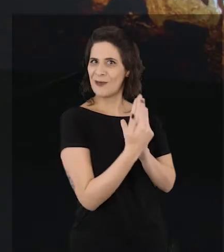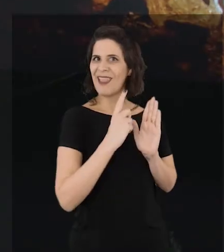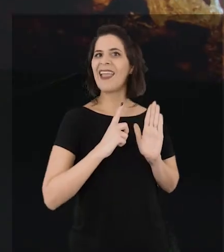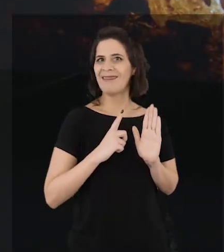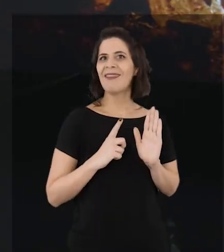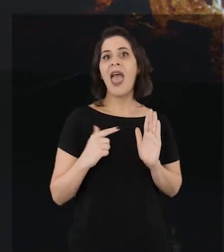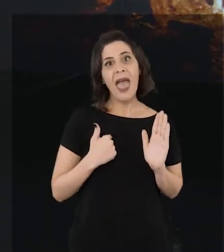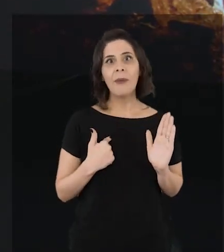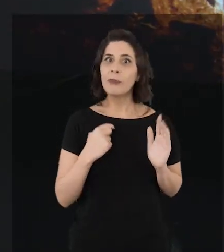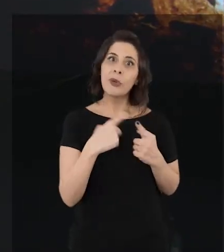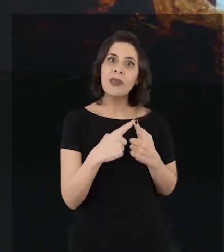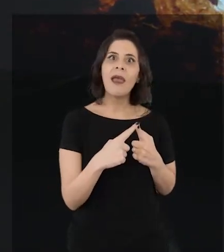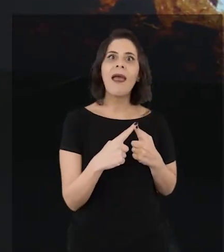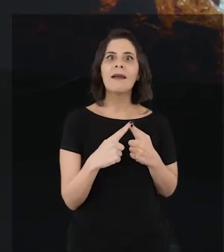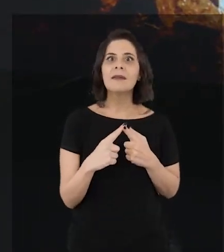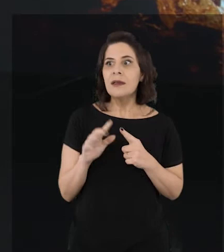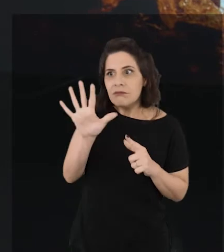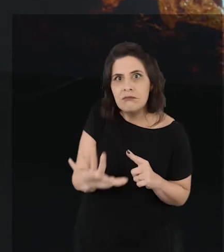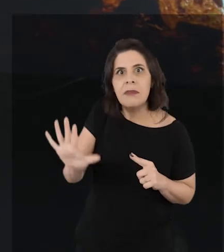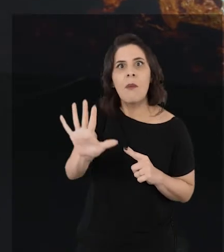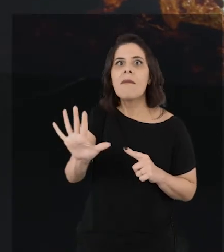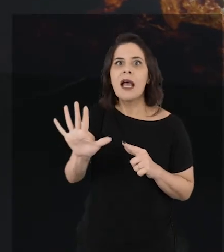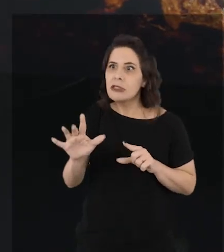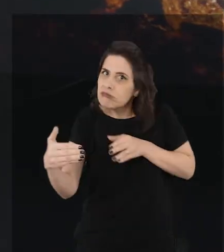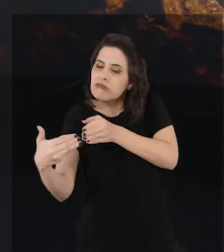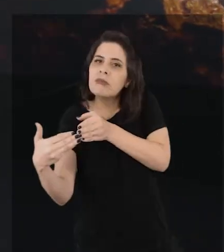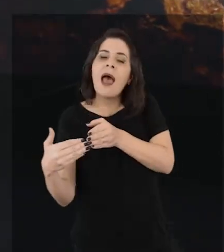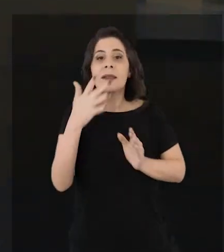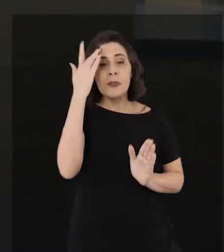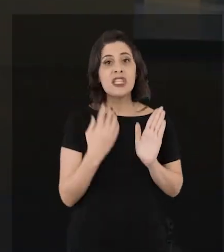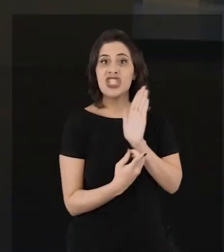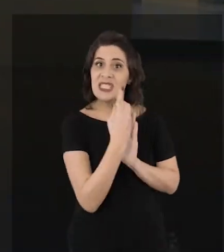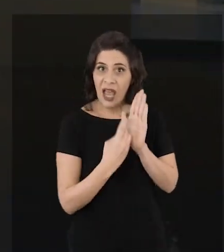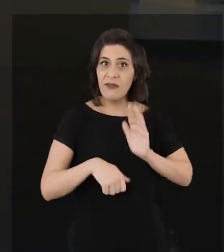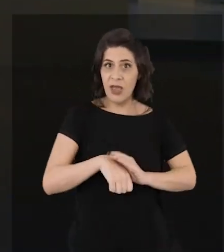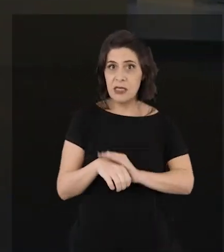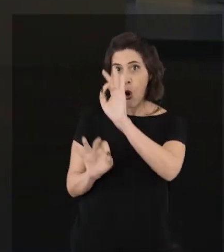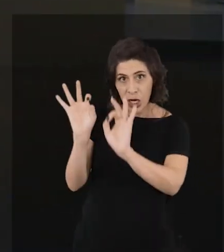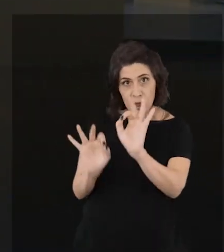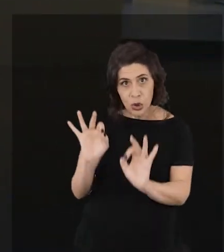a collective together. So the designers, they developed